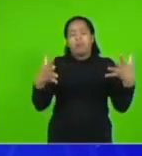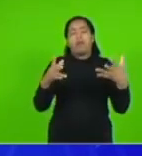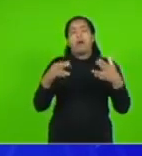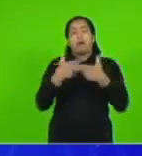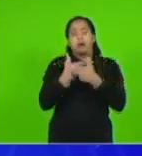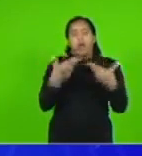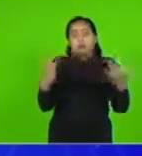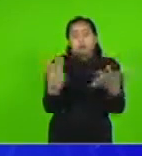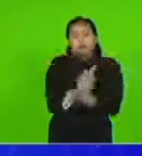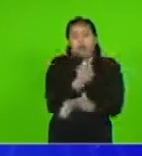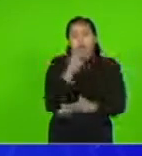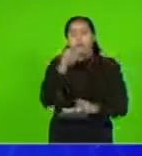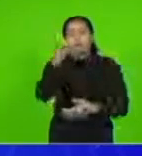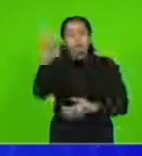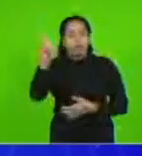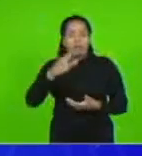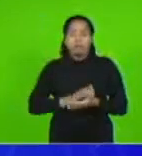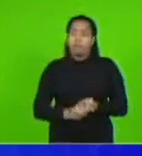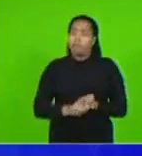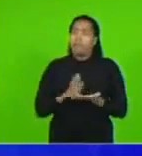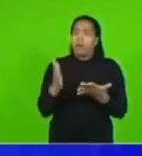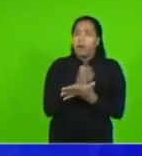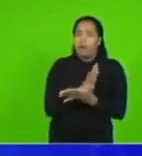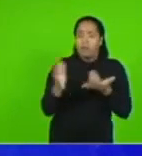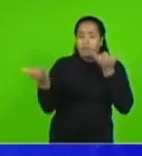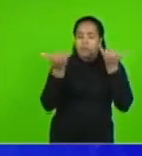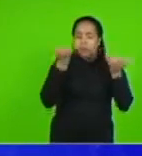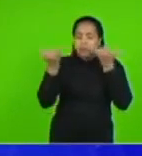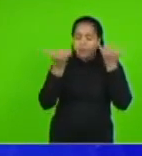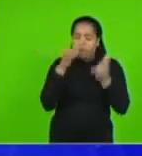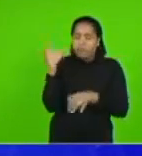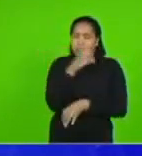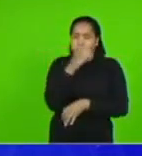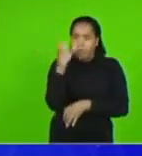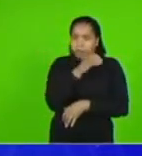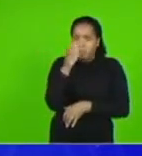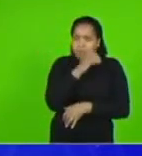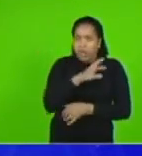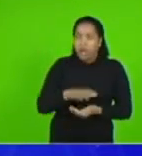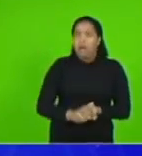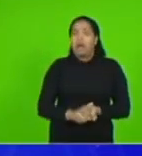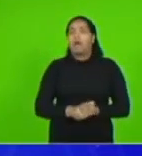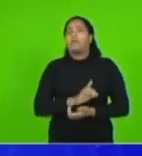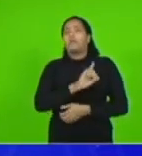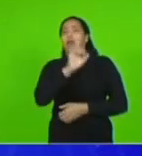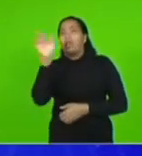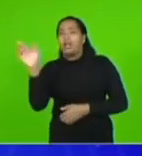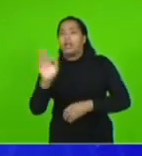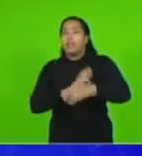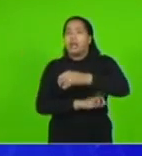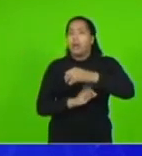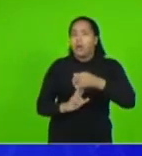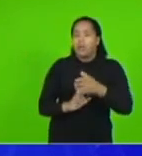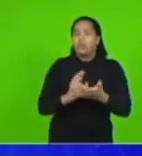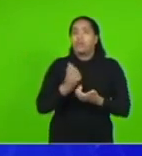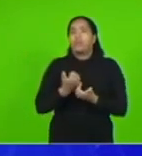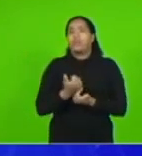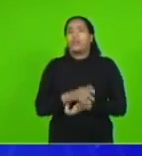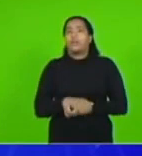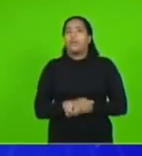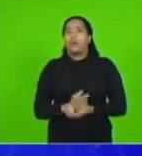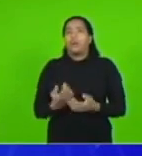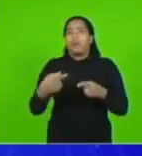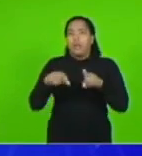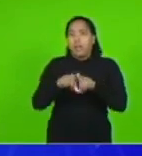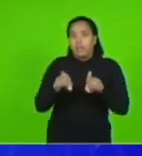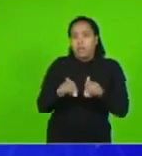this event of evangelization. We're going to have a few announcements. There were some consecrations